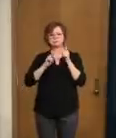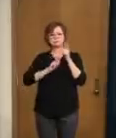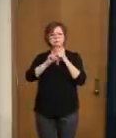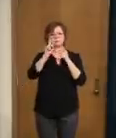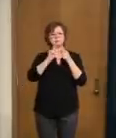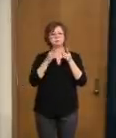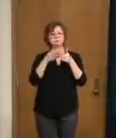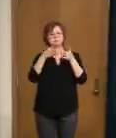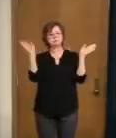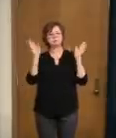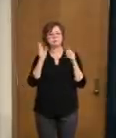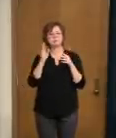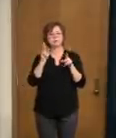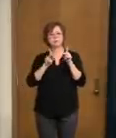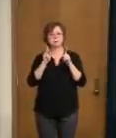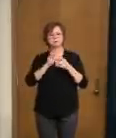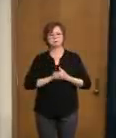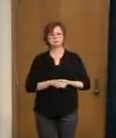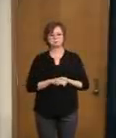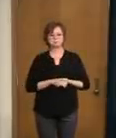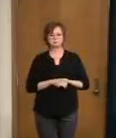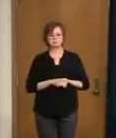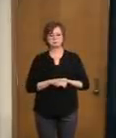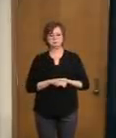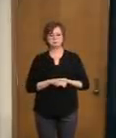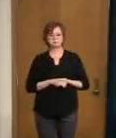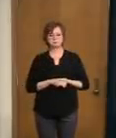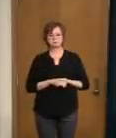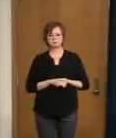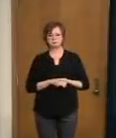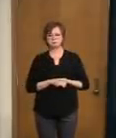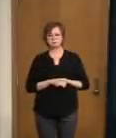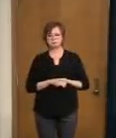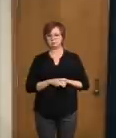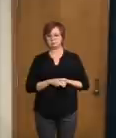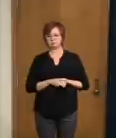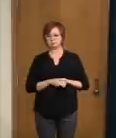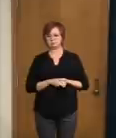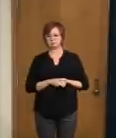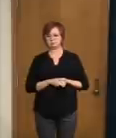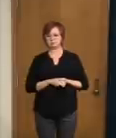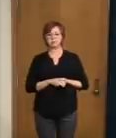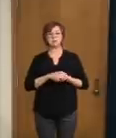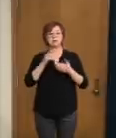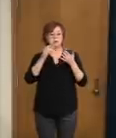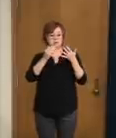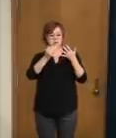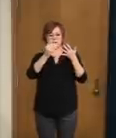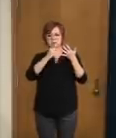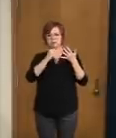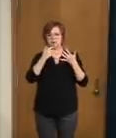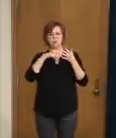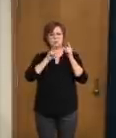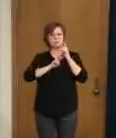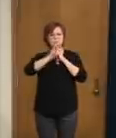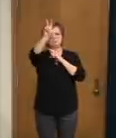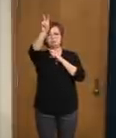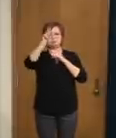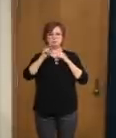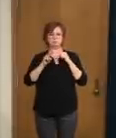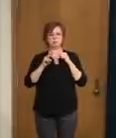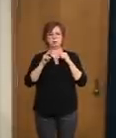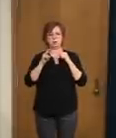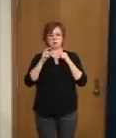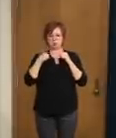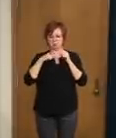immunizing the broader population. Looking into the future, being able to forecast vaccine distribution with more accuracy